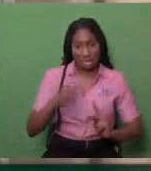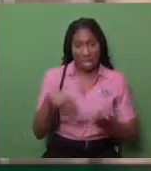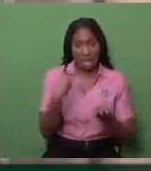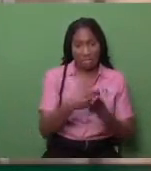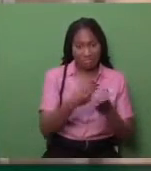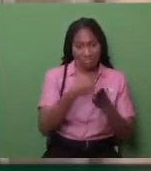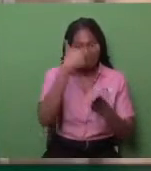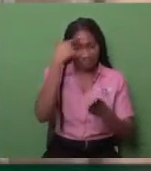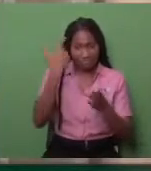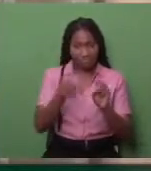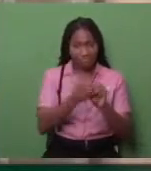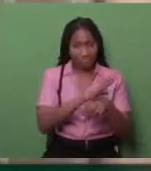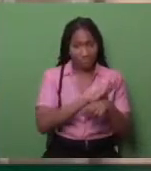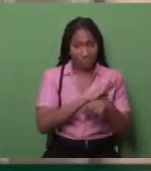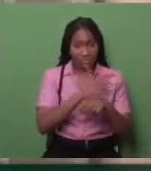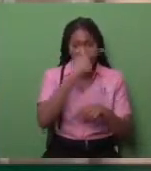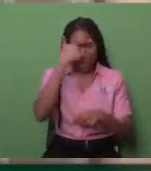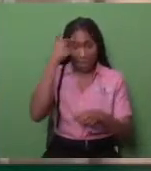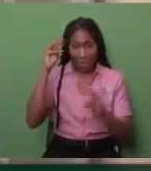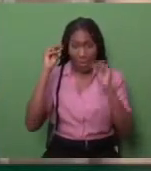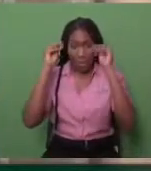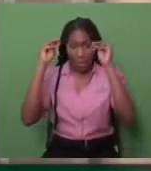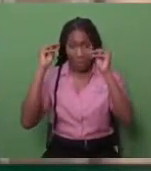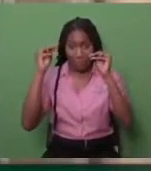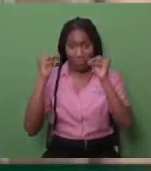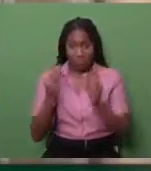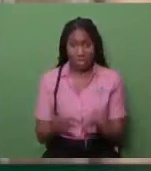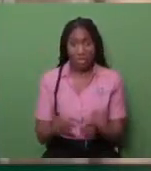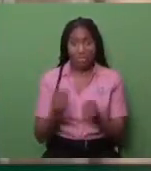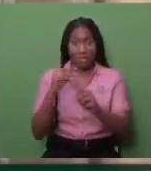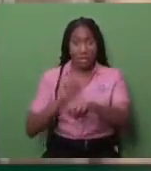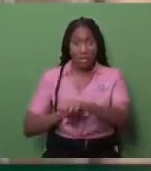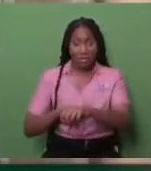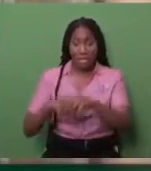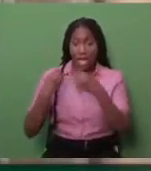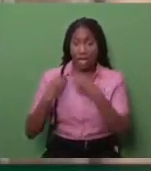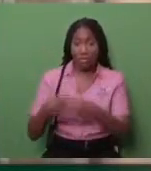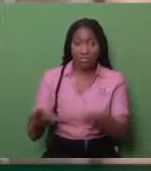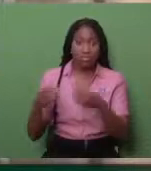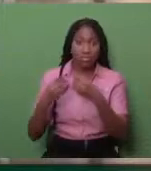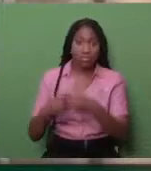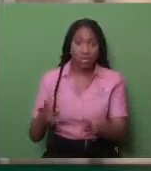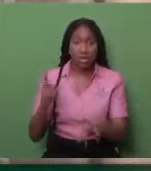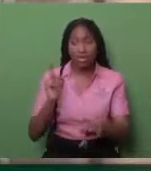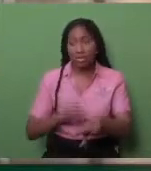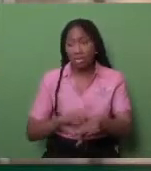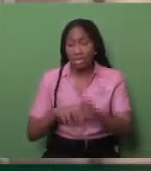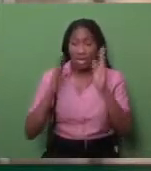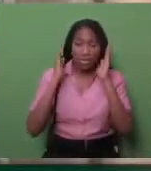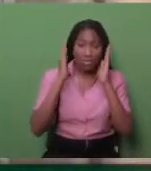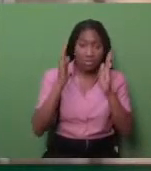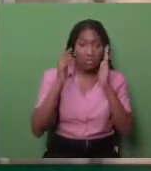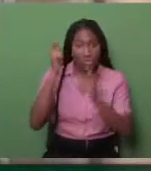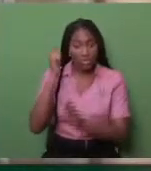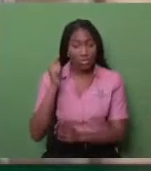on these grants. I have found the more this minister speaks, the more it shows why our country is in